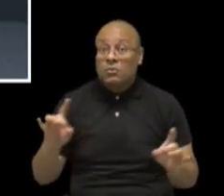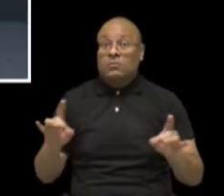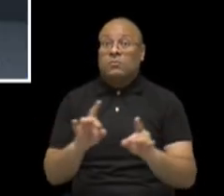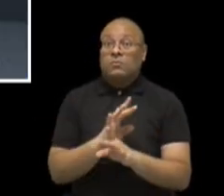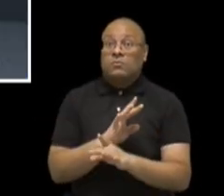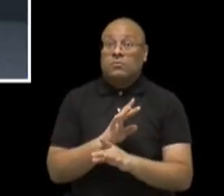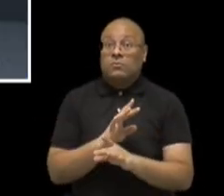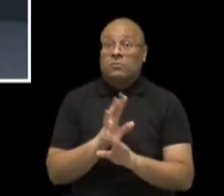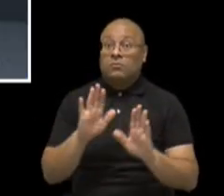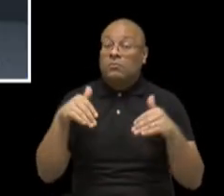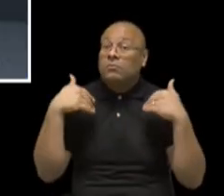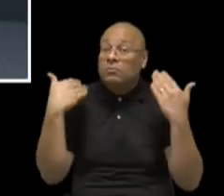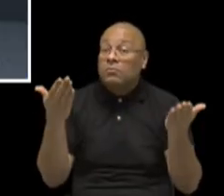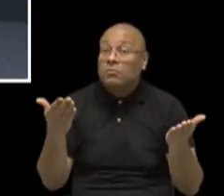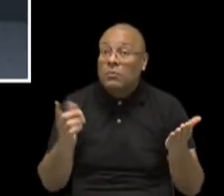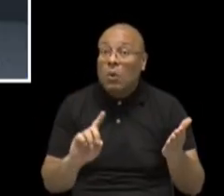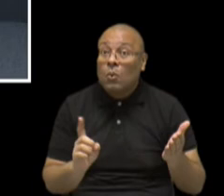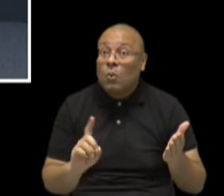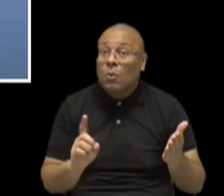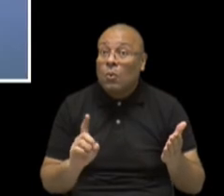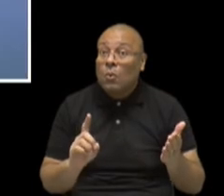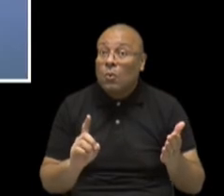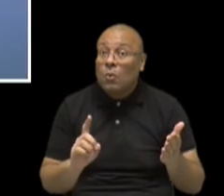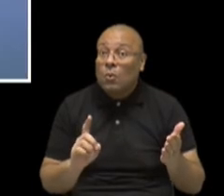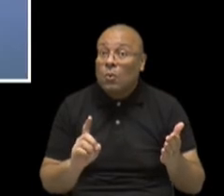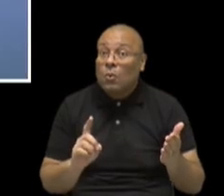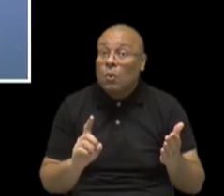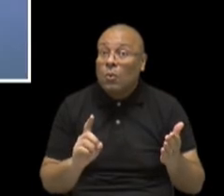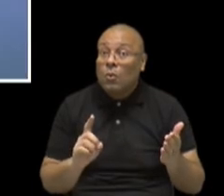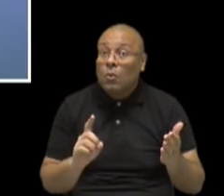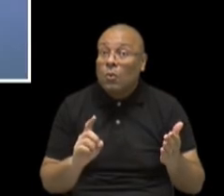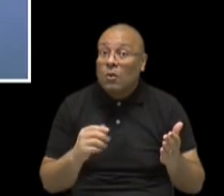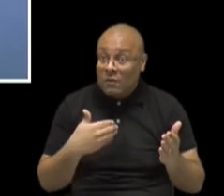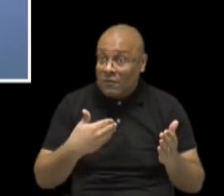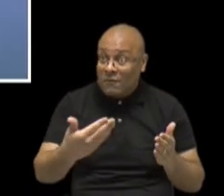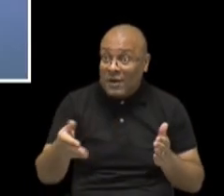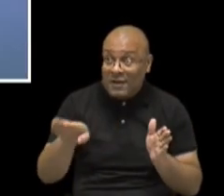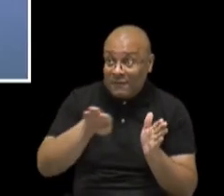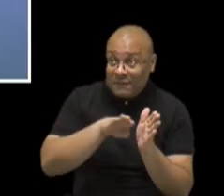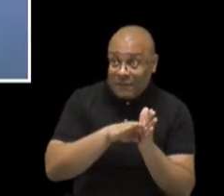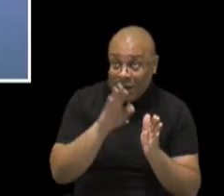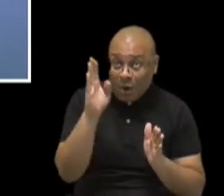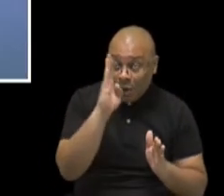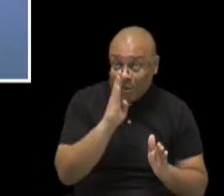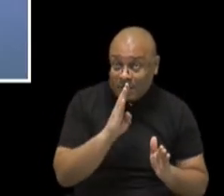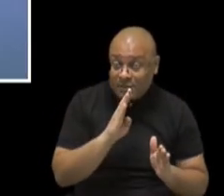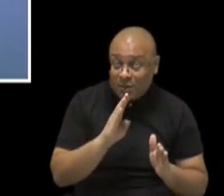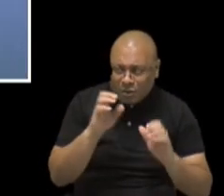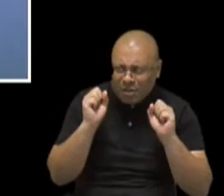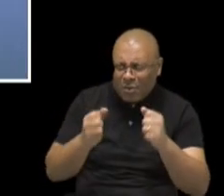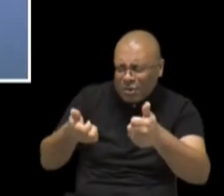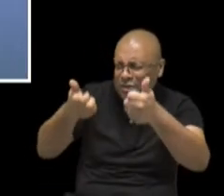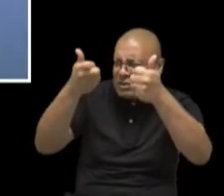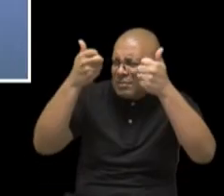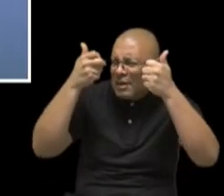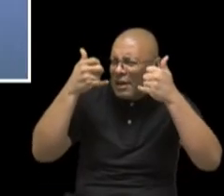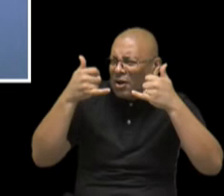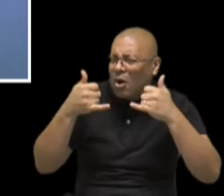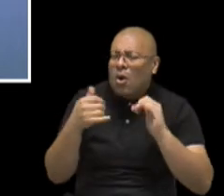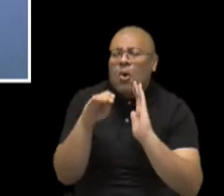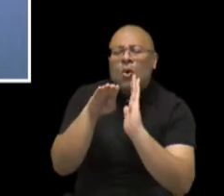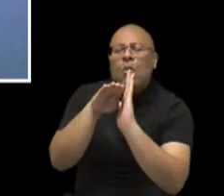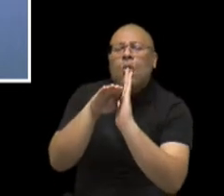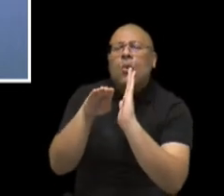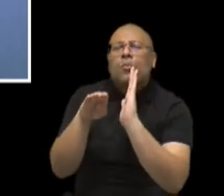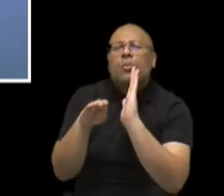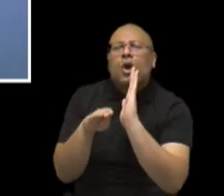yet. Good to know. No. I was already very sad that it had come to Brazil. Can you talk a little bit more about how this project with A